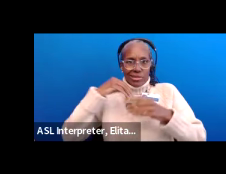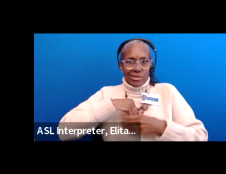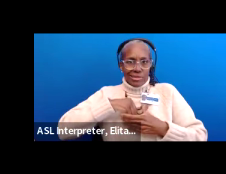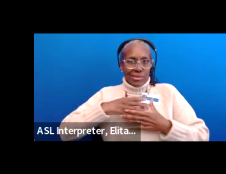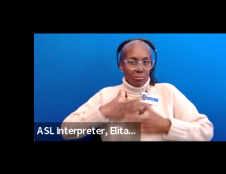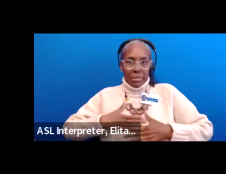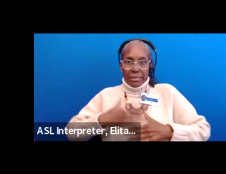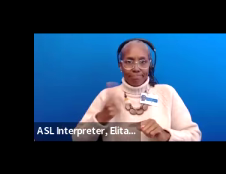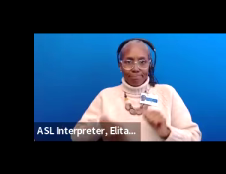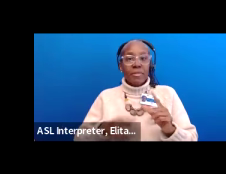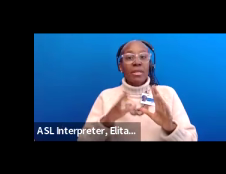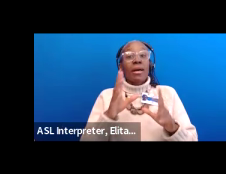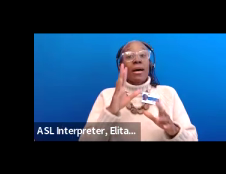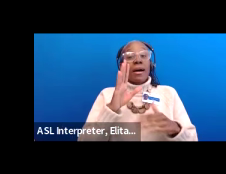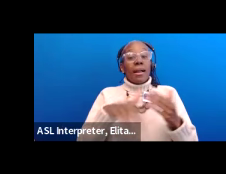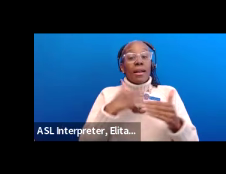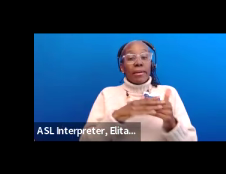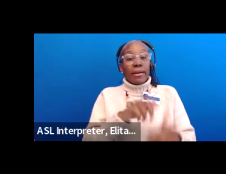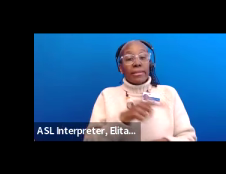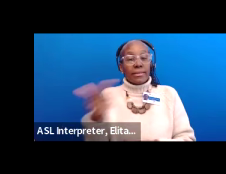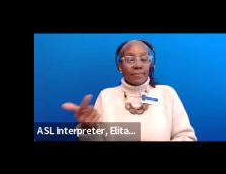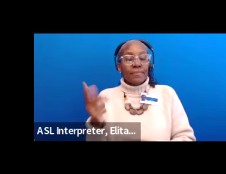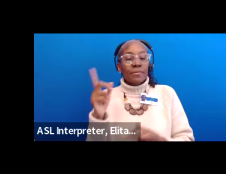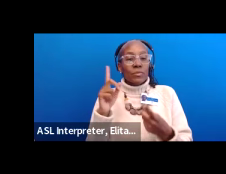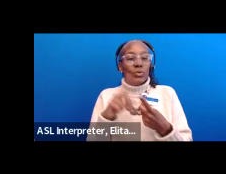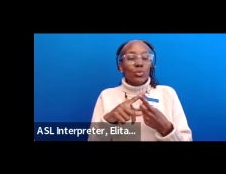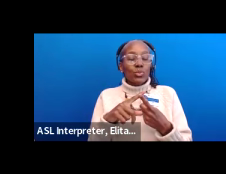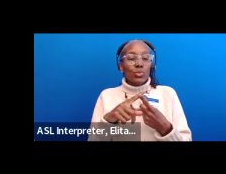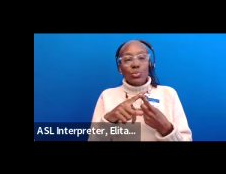off to,